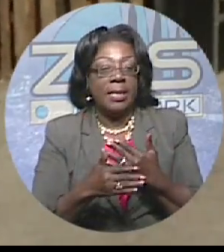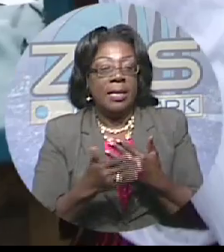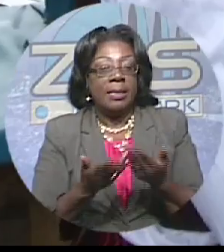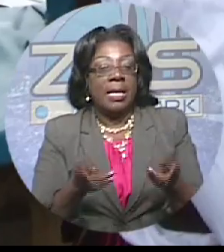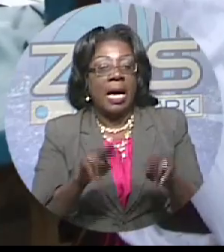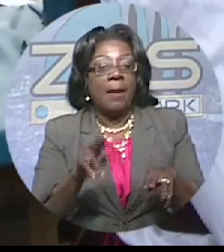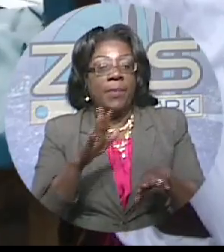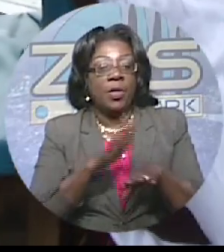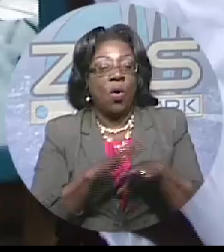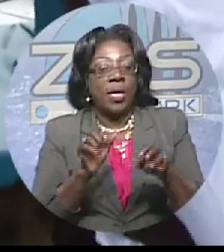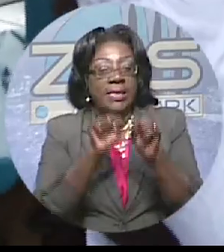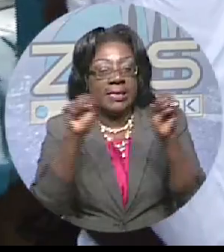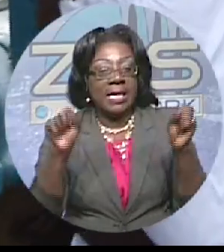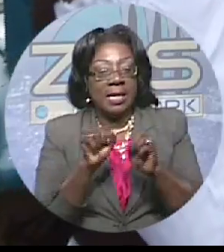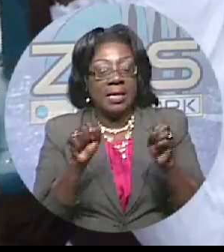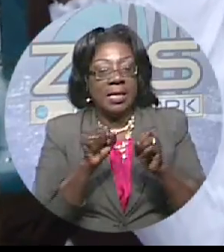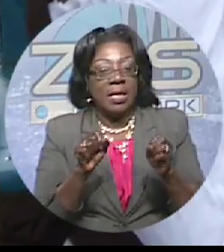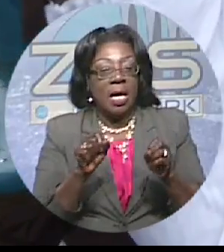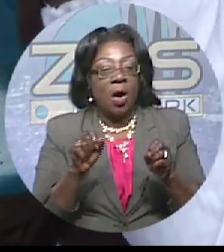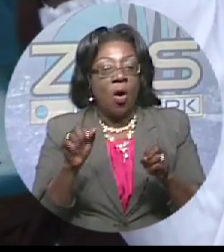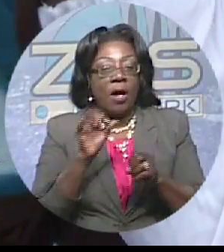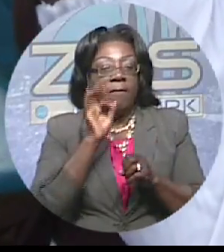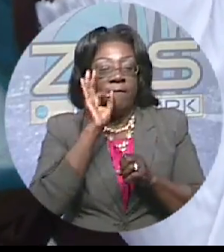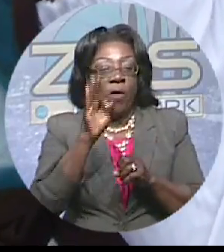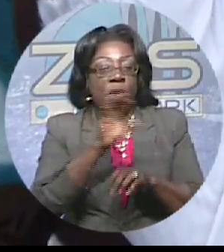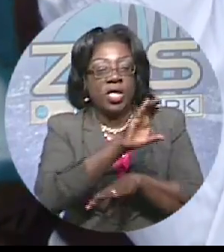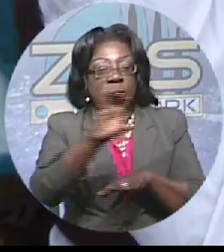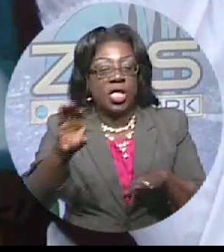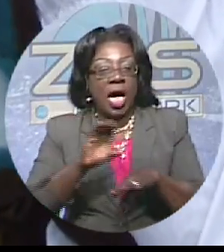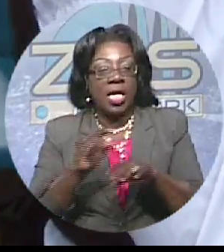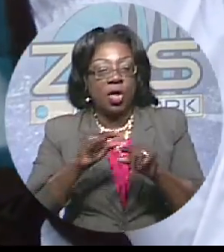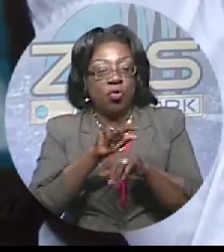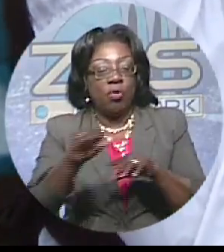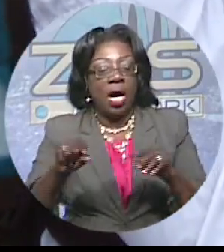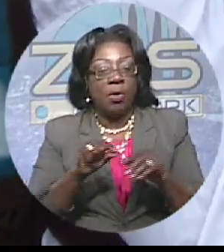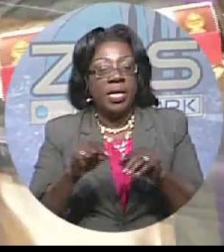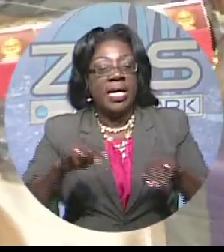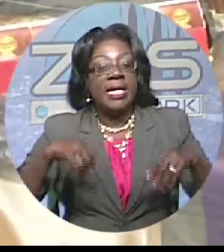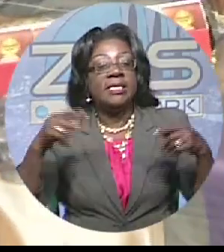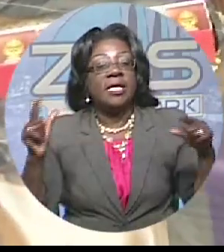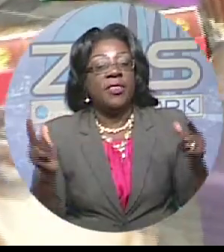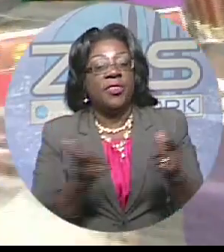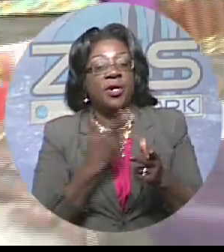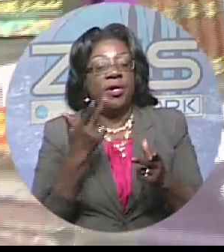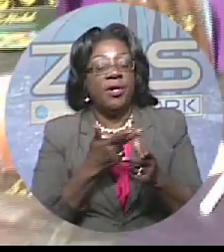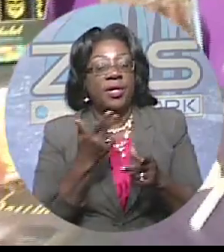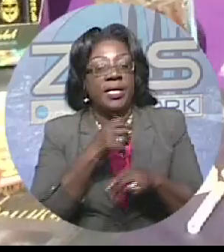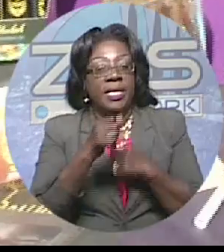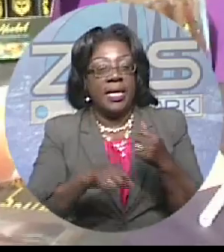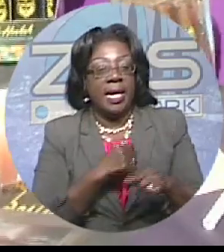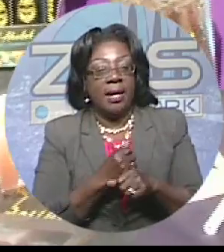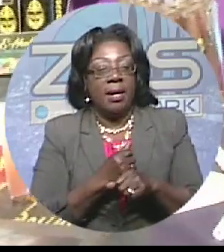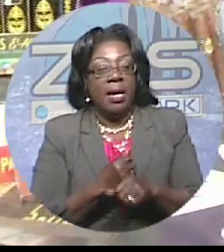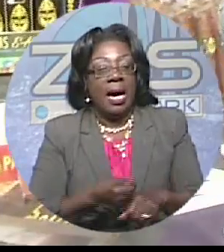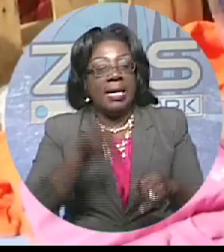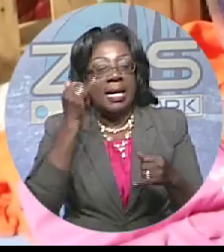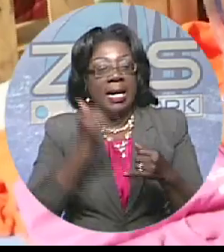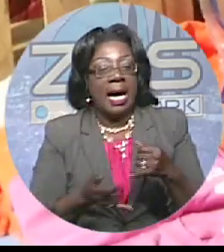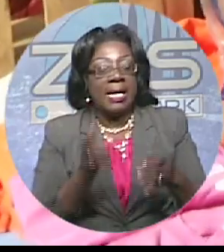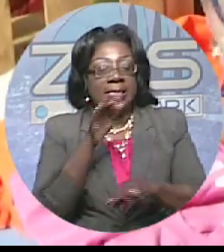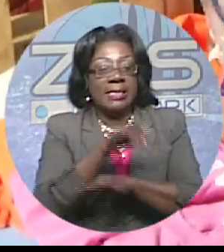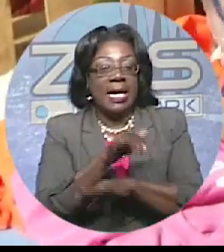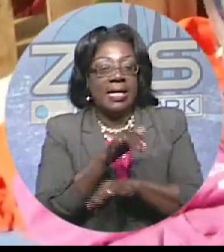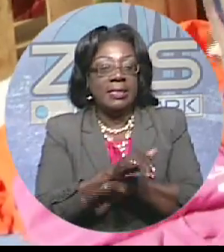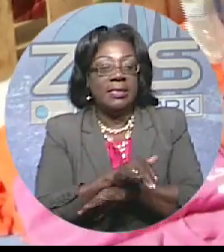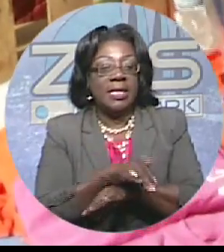stage on the historical Fort Charlotte grounds. Coincidentally, it's the third consecutive year and the last night of the event, and organizers are